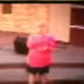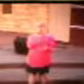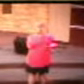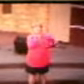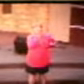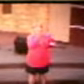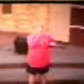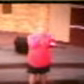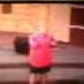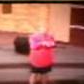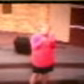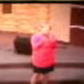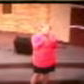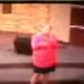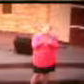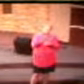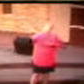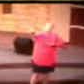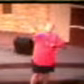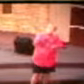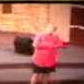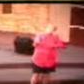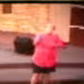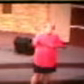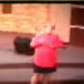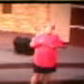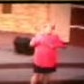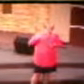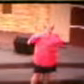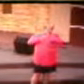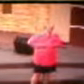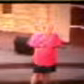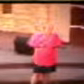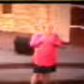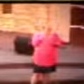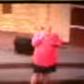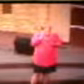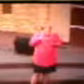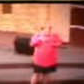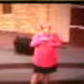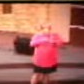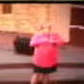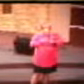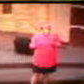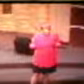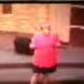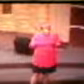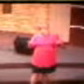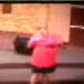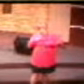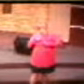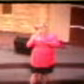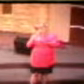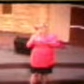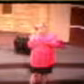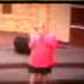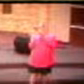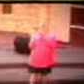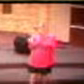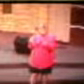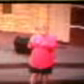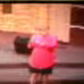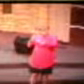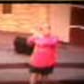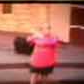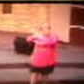get to somehow muster the courage to cross all the boundaries of disassociation to come